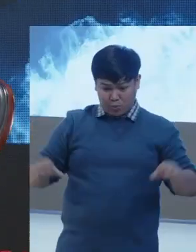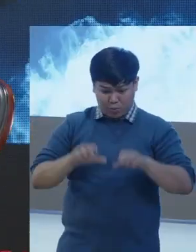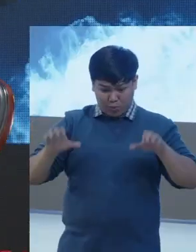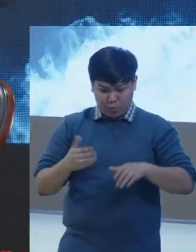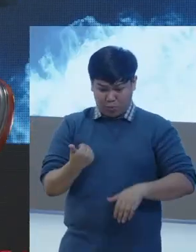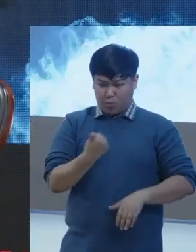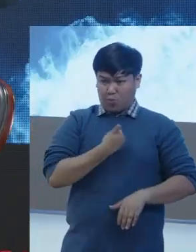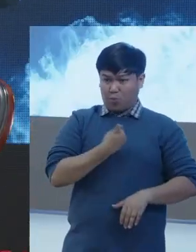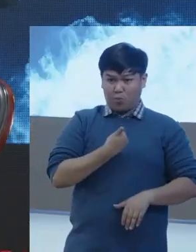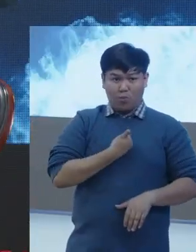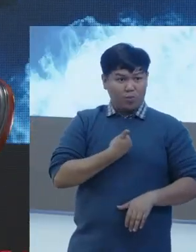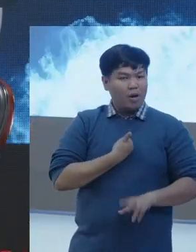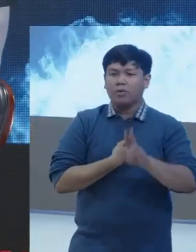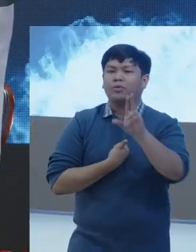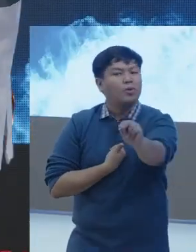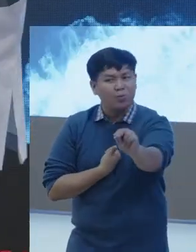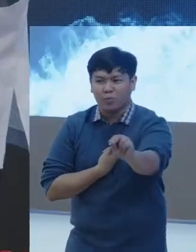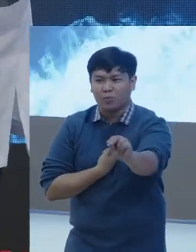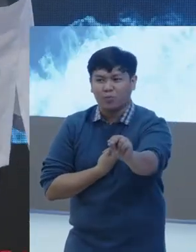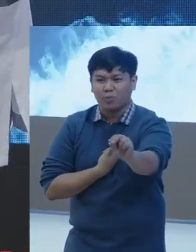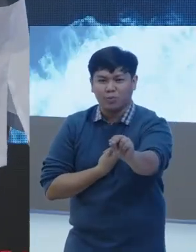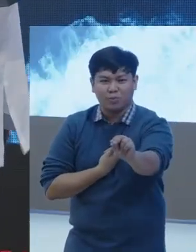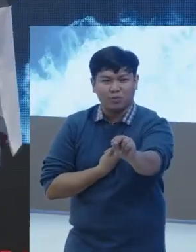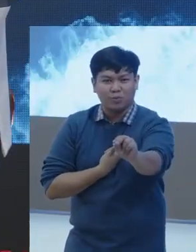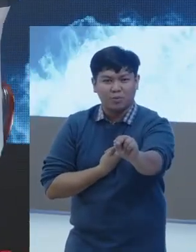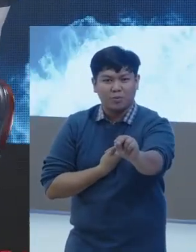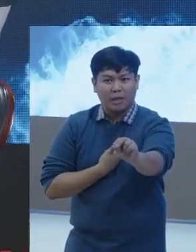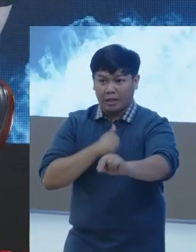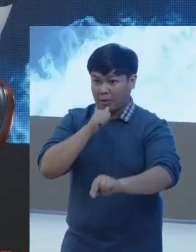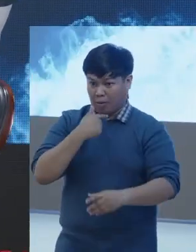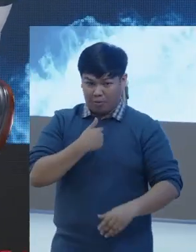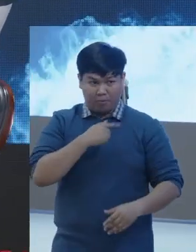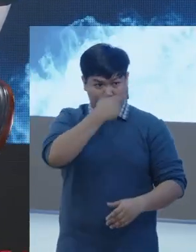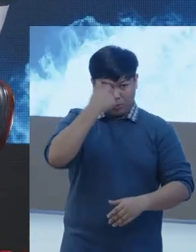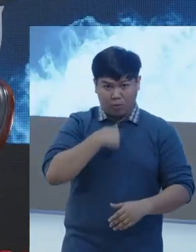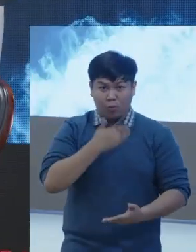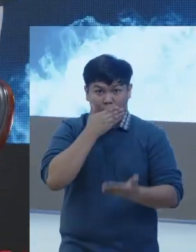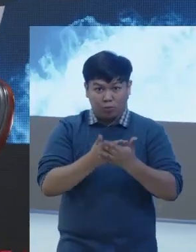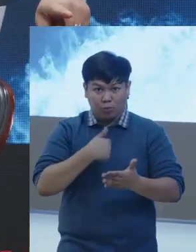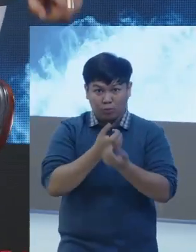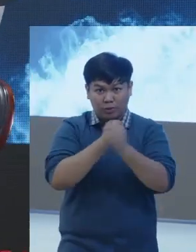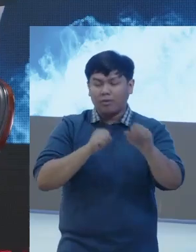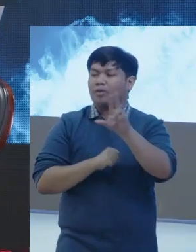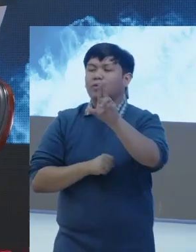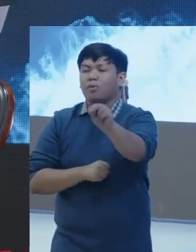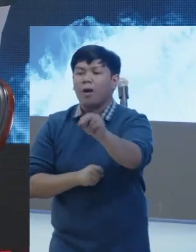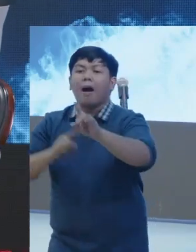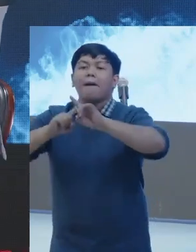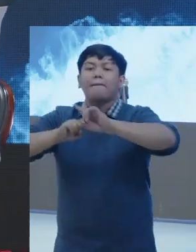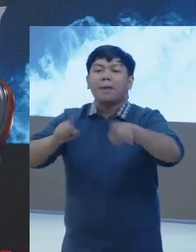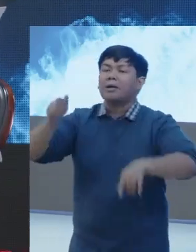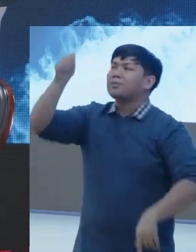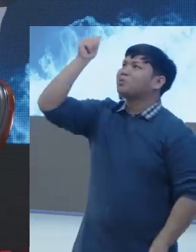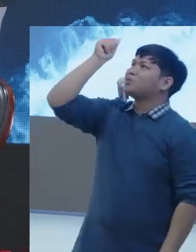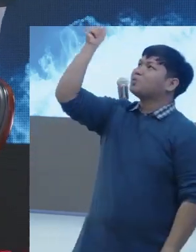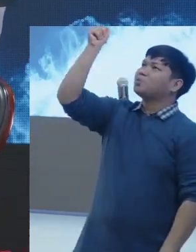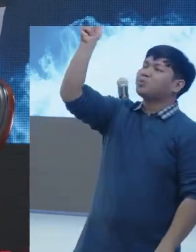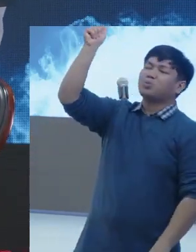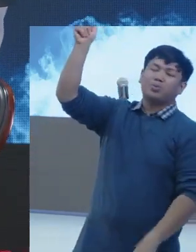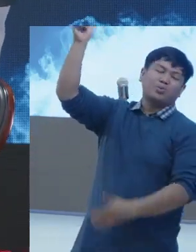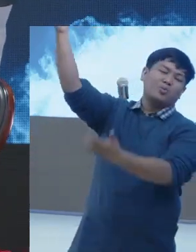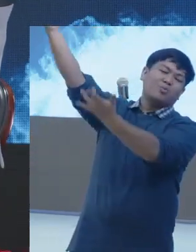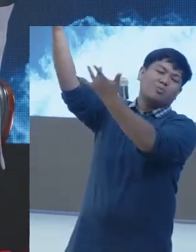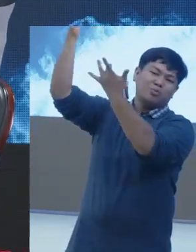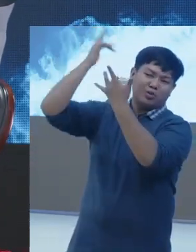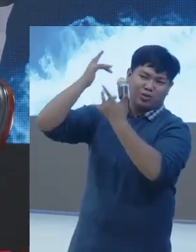us in righteousness, hindi dahil tayo mabait, but according to His own